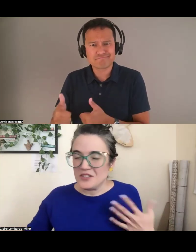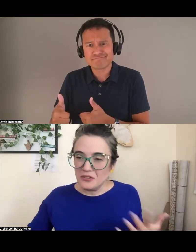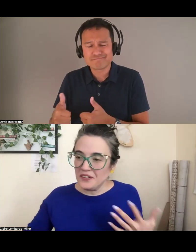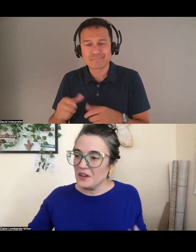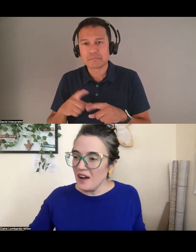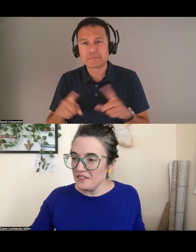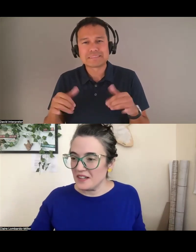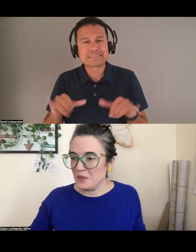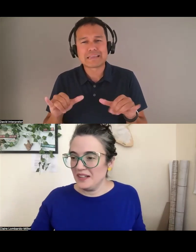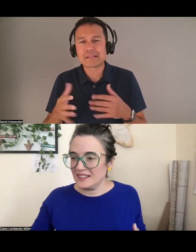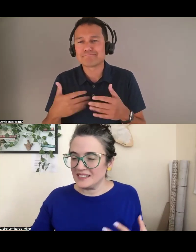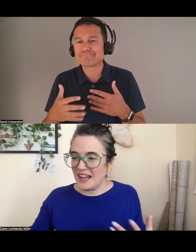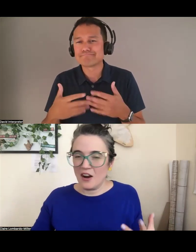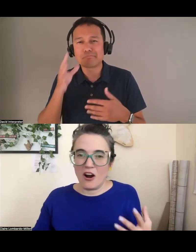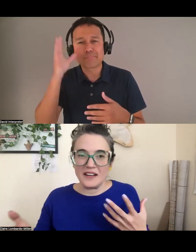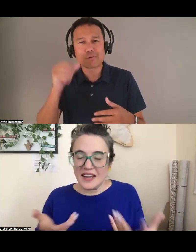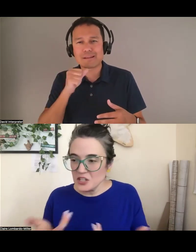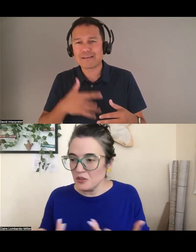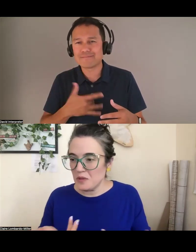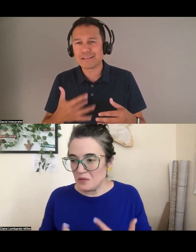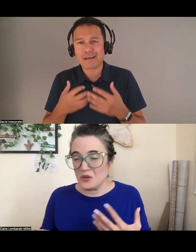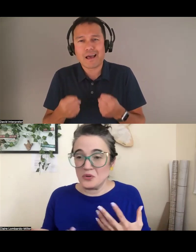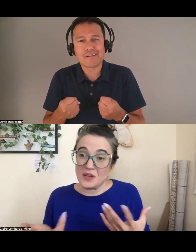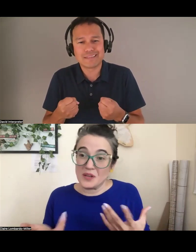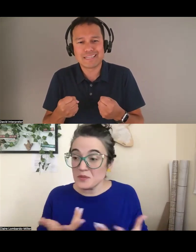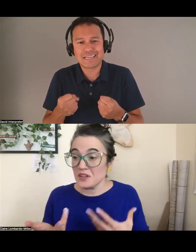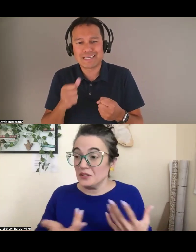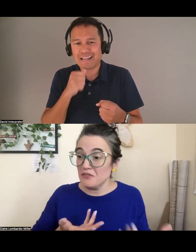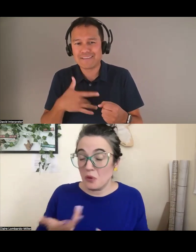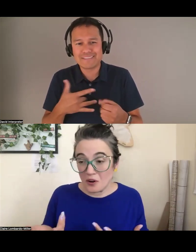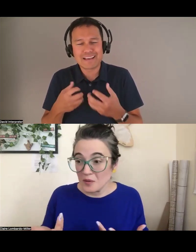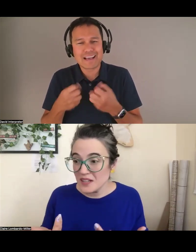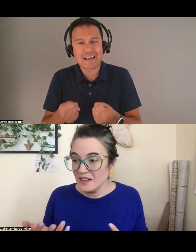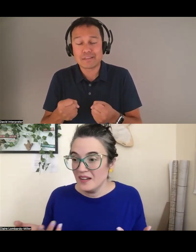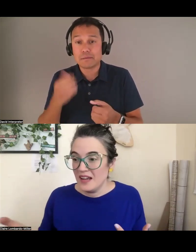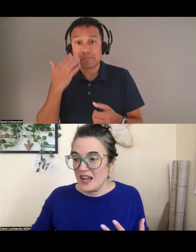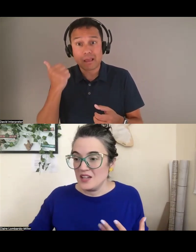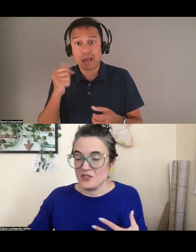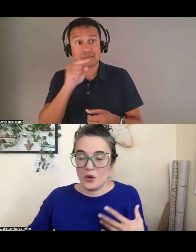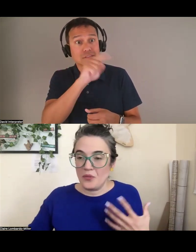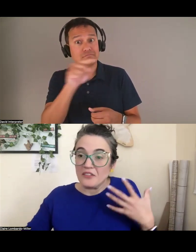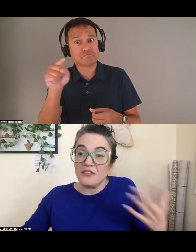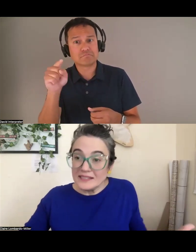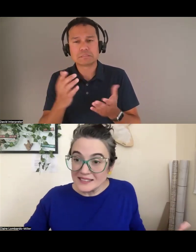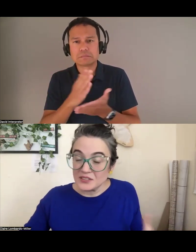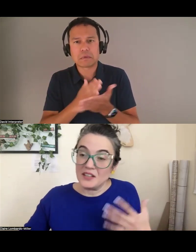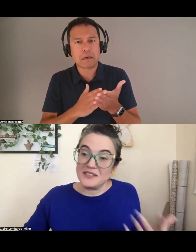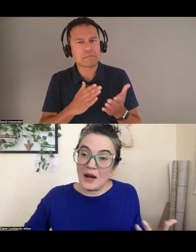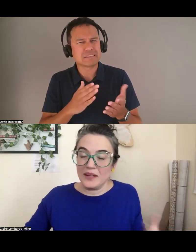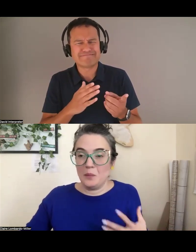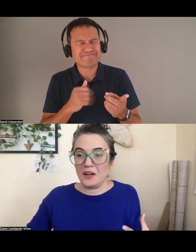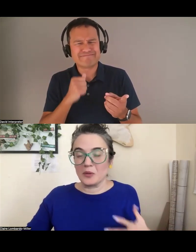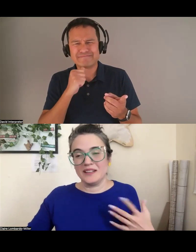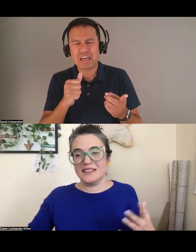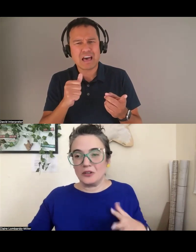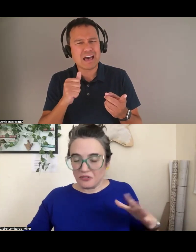they don't feel confident because they are engaging with people who sometimes are ill informed. And so their feelings of self doubt